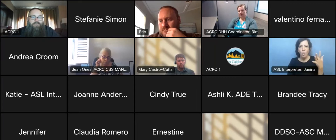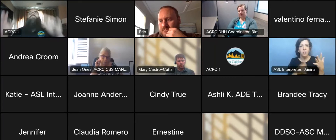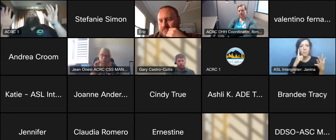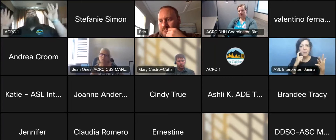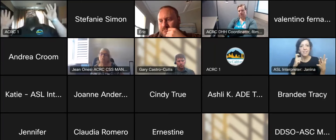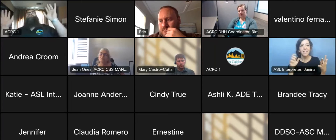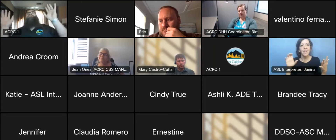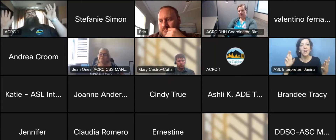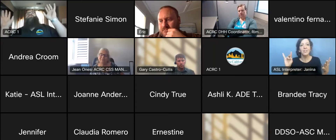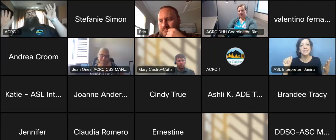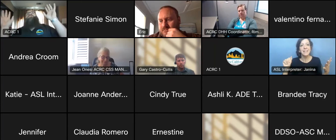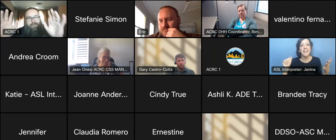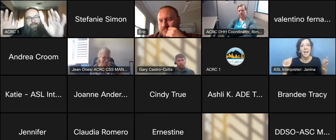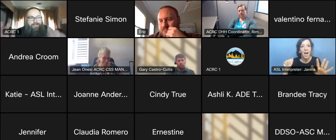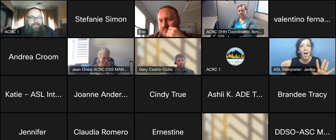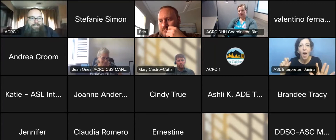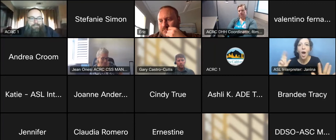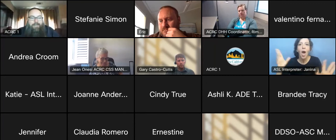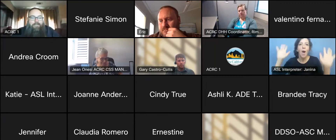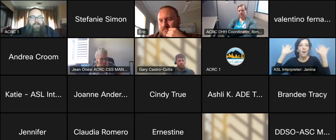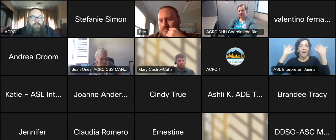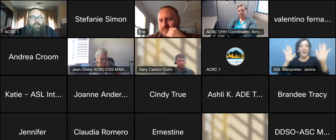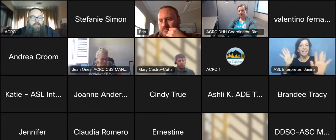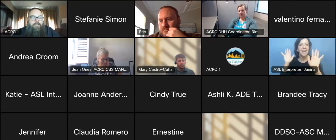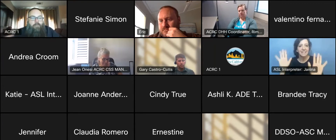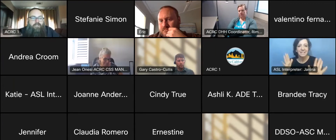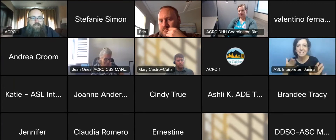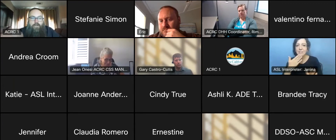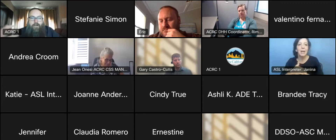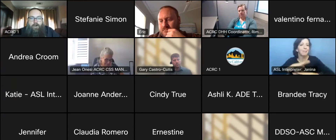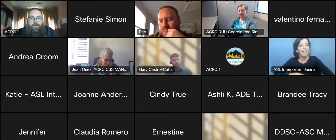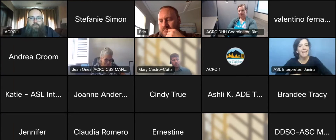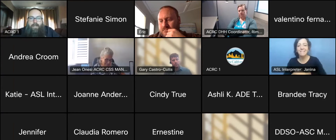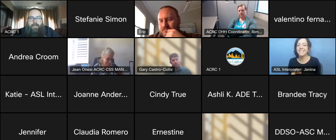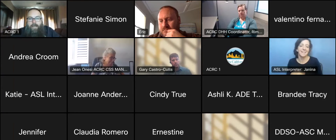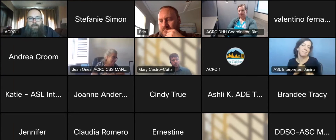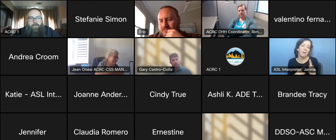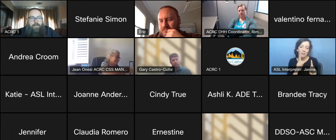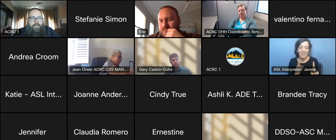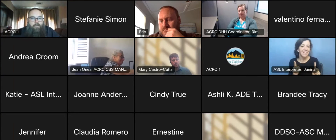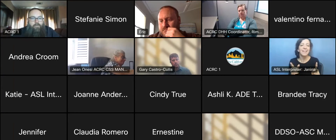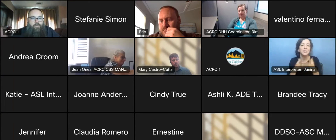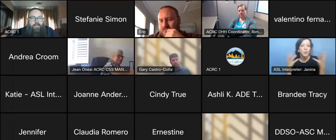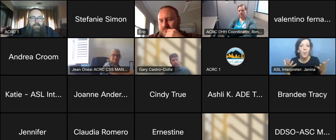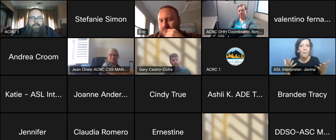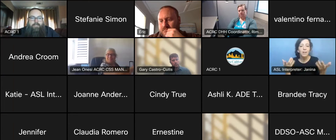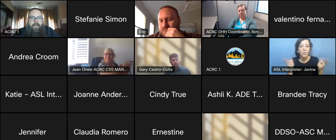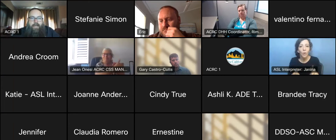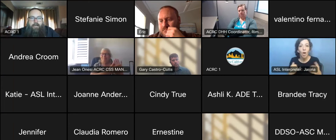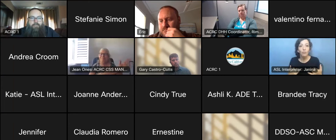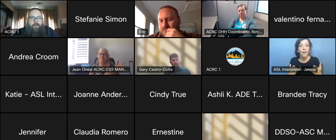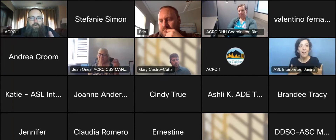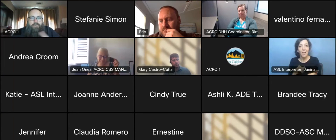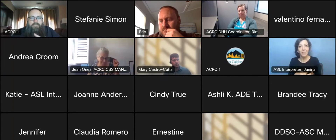Christina. Oh my God, sweet relief. But there is so much going on right now that we really need